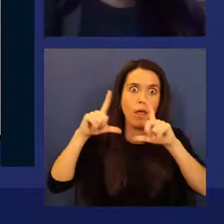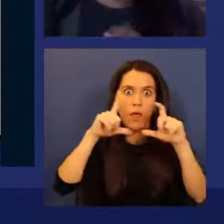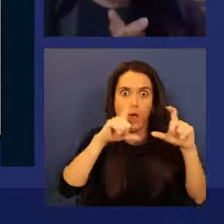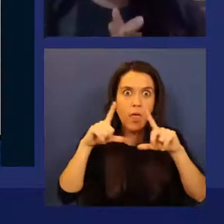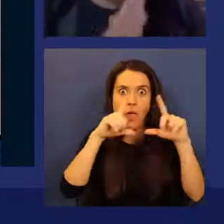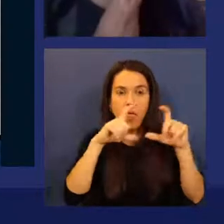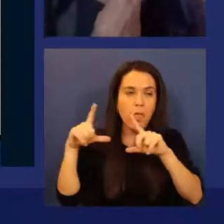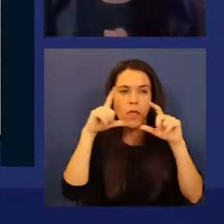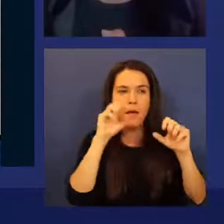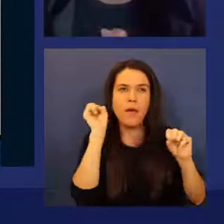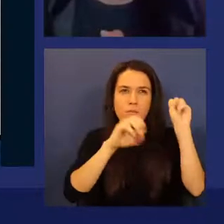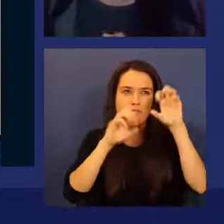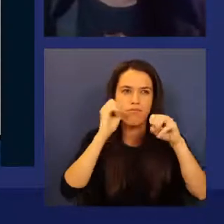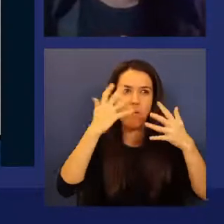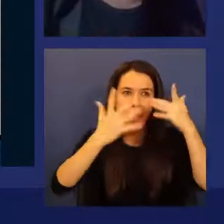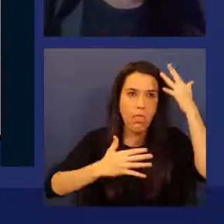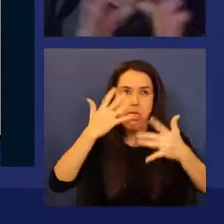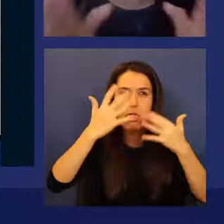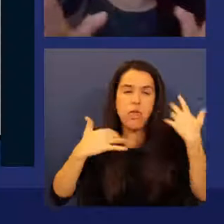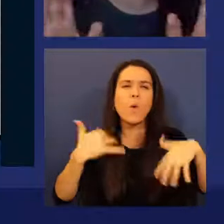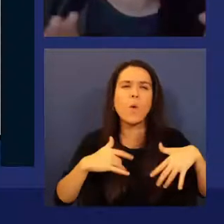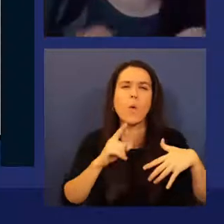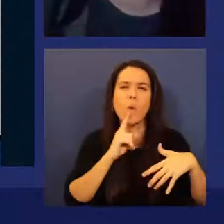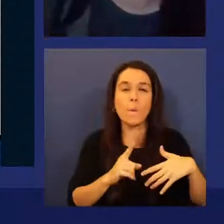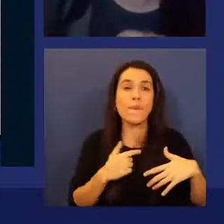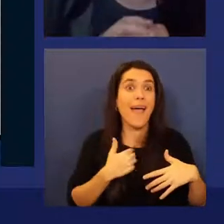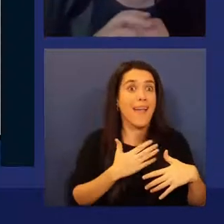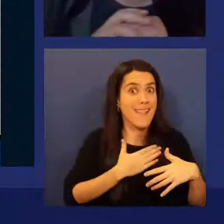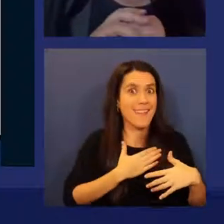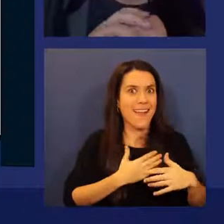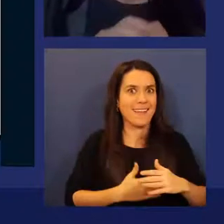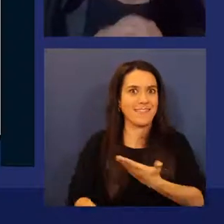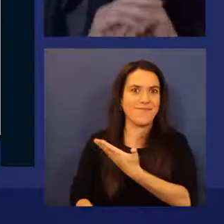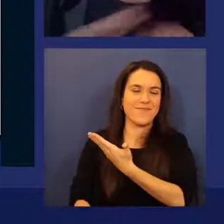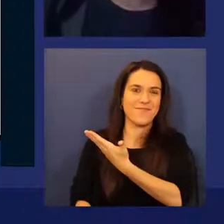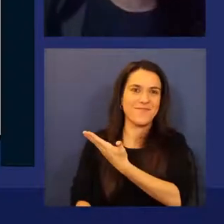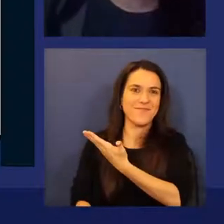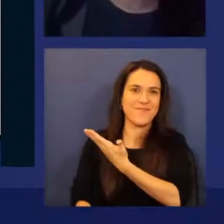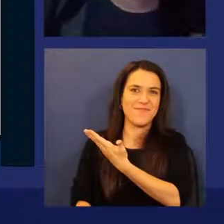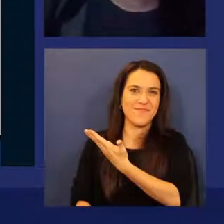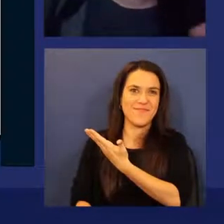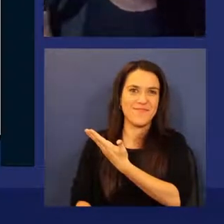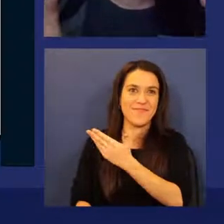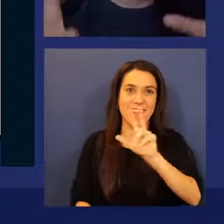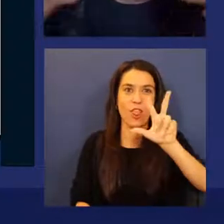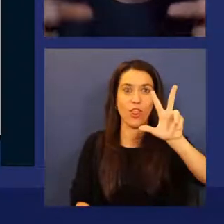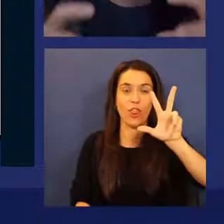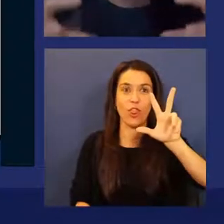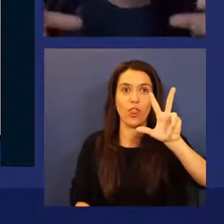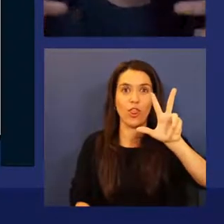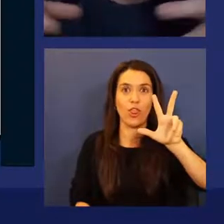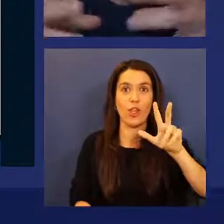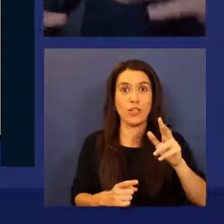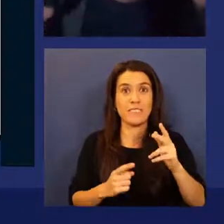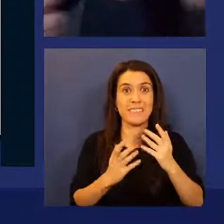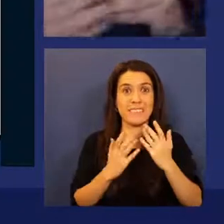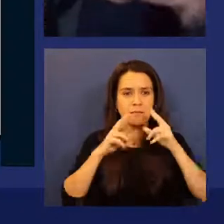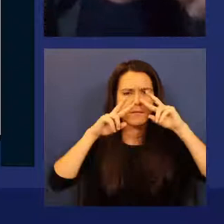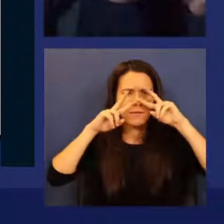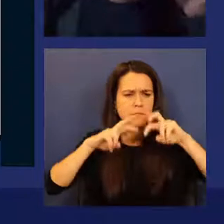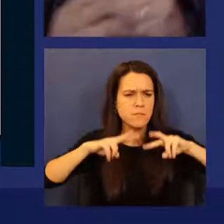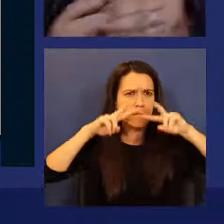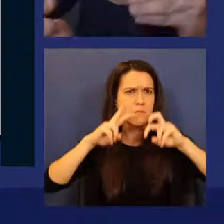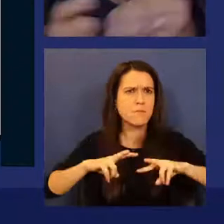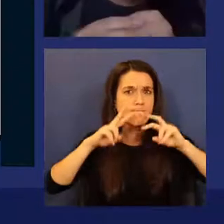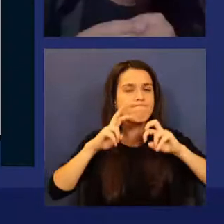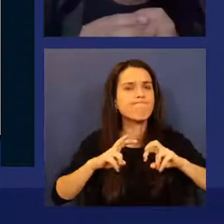I also like this idea, and I would be remiss if I didn't mention the studies that support these human